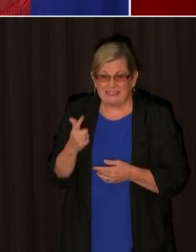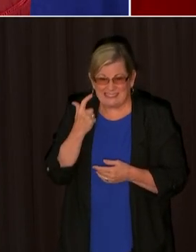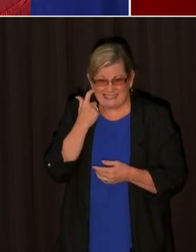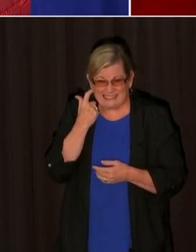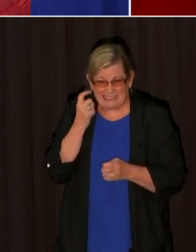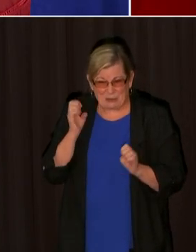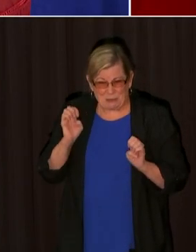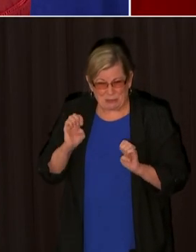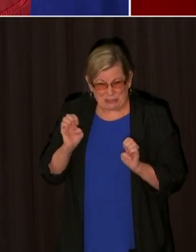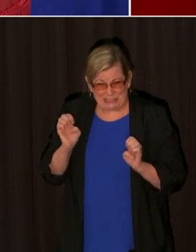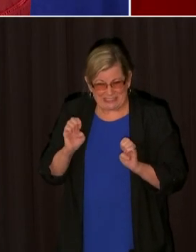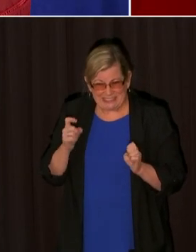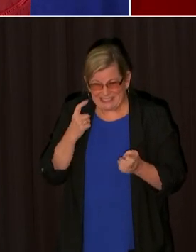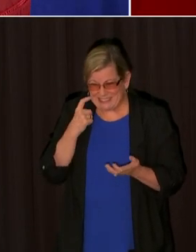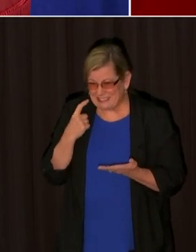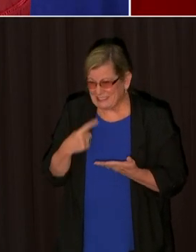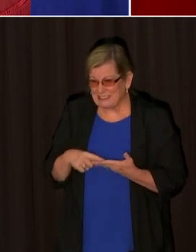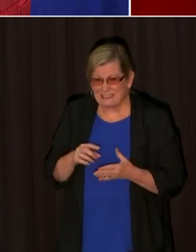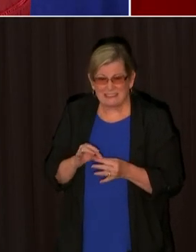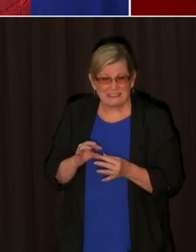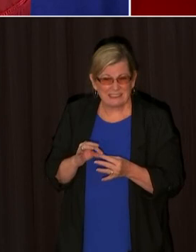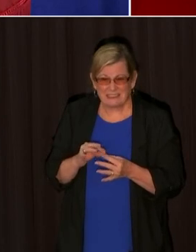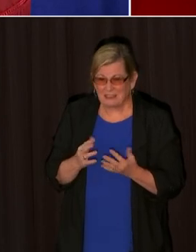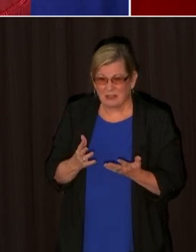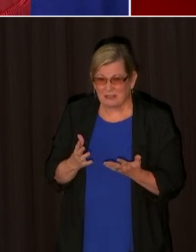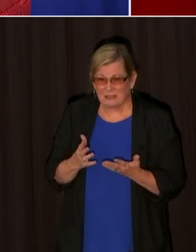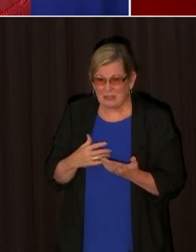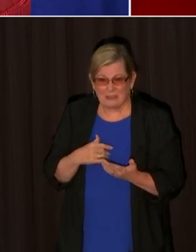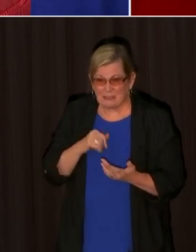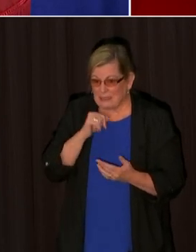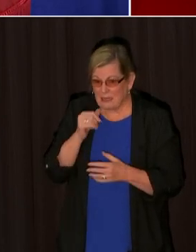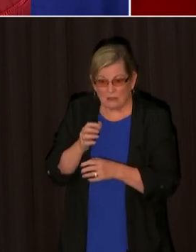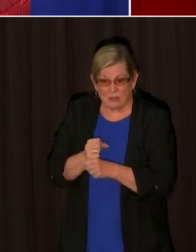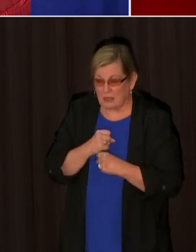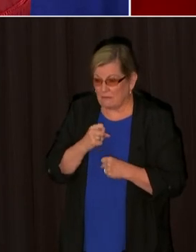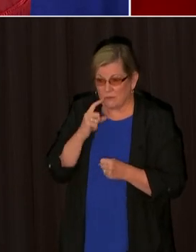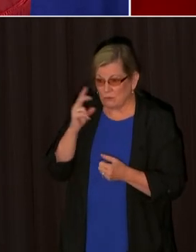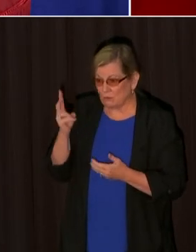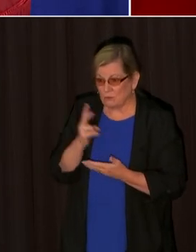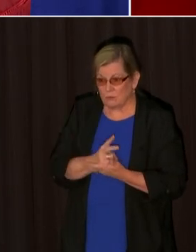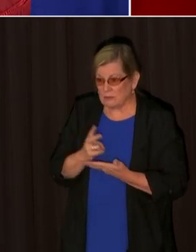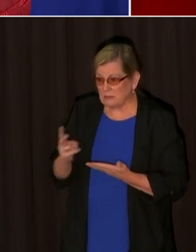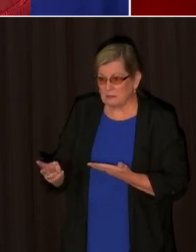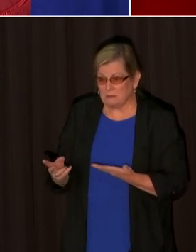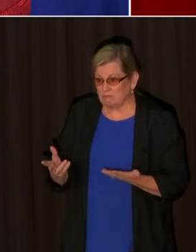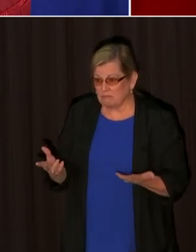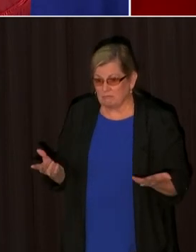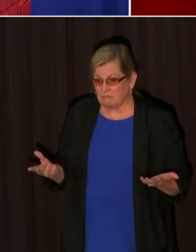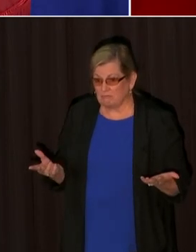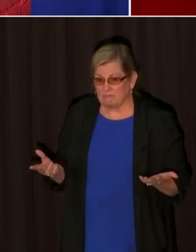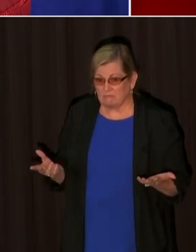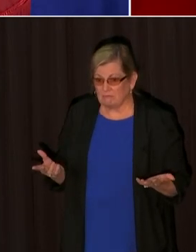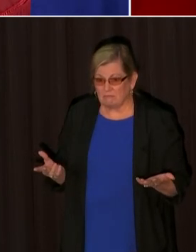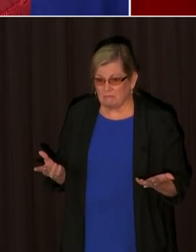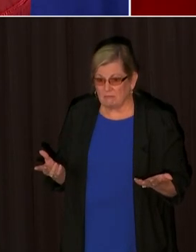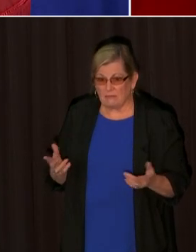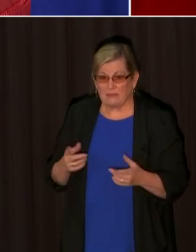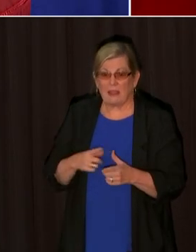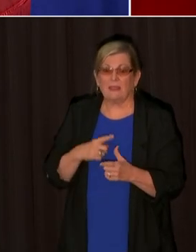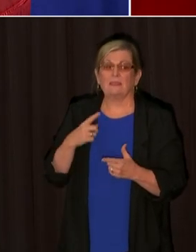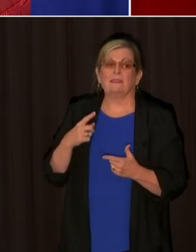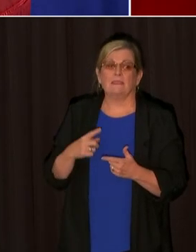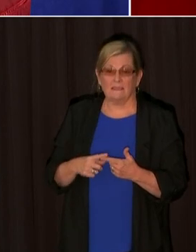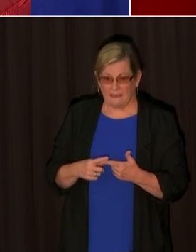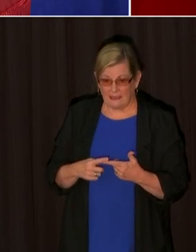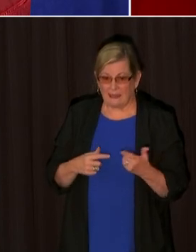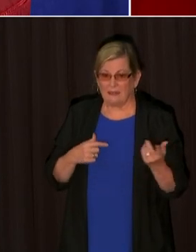that you all were talking about and asking me about, I didn't get for 2 weeks. And then on top of that, I have a period of time